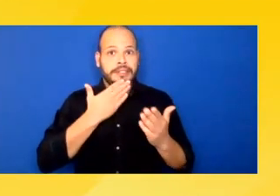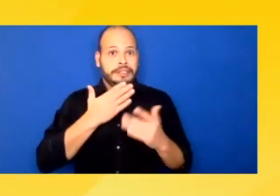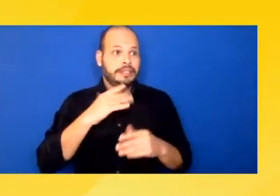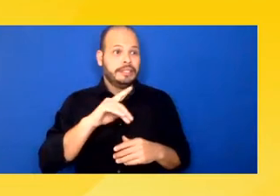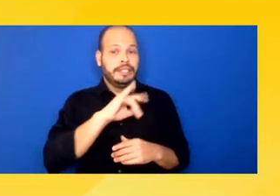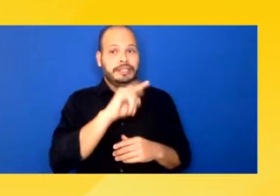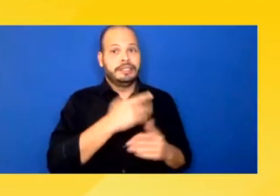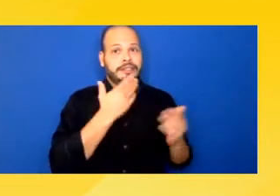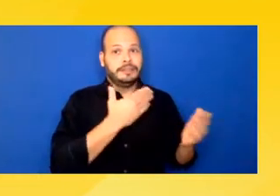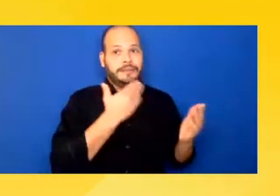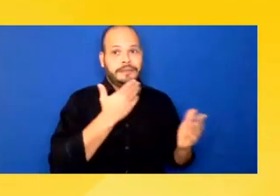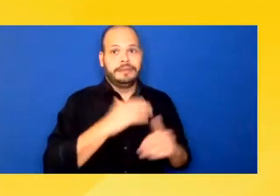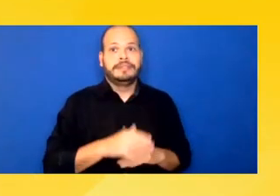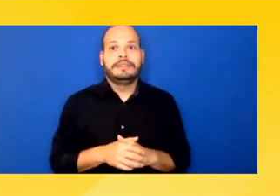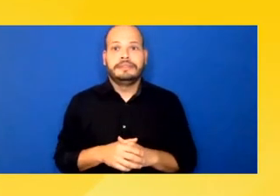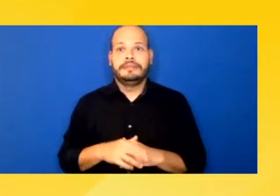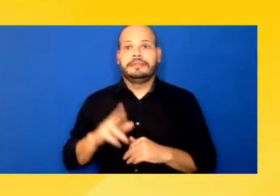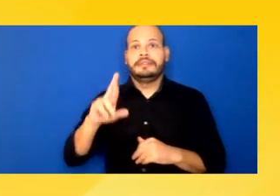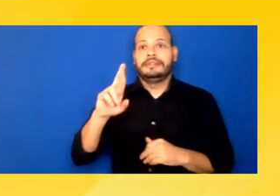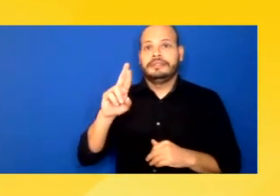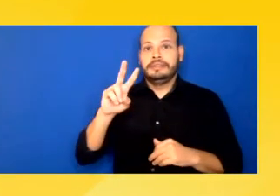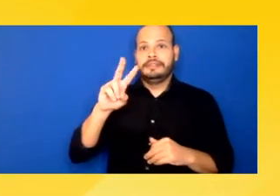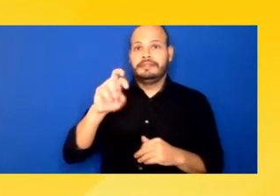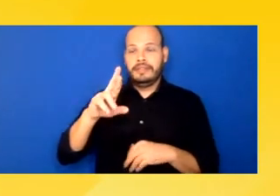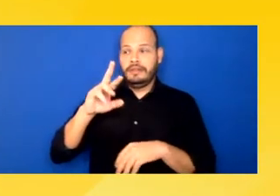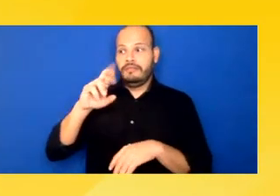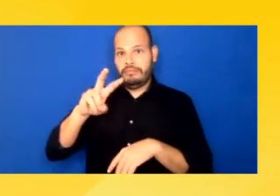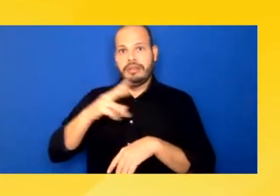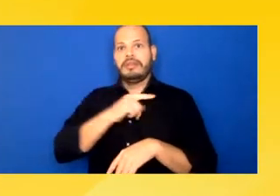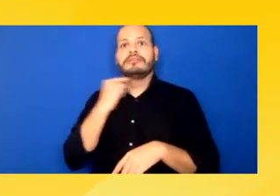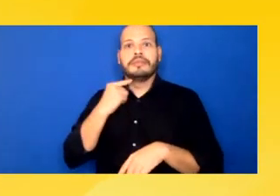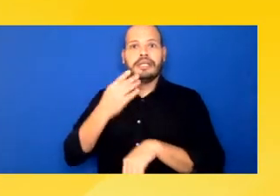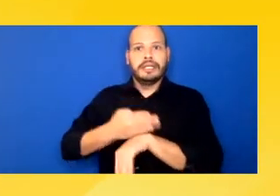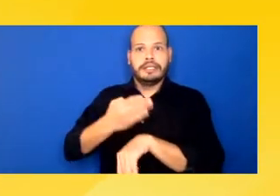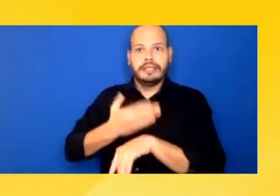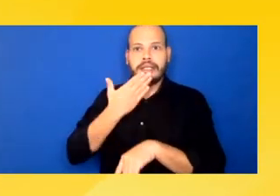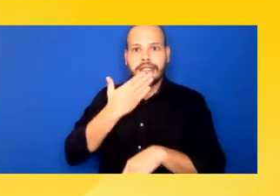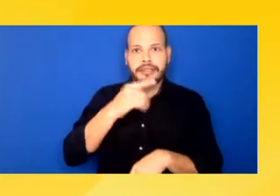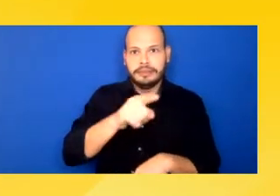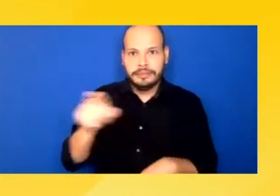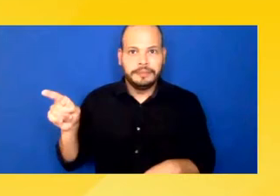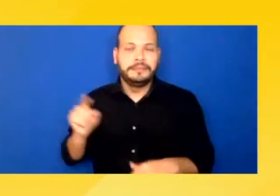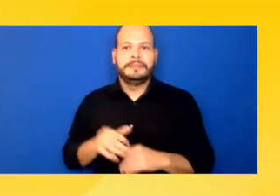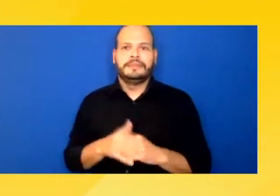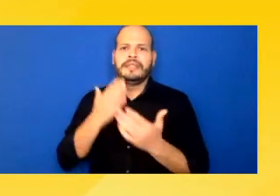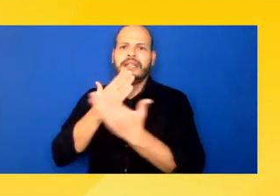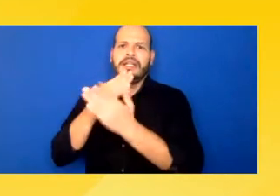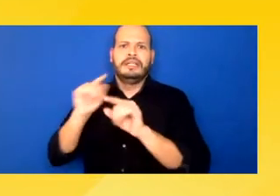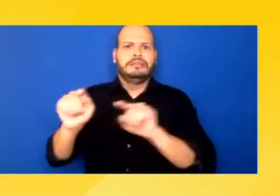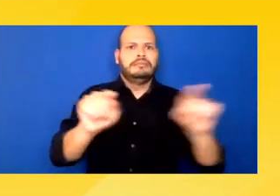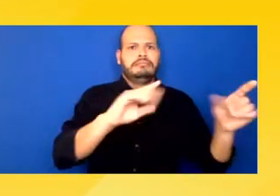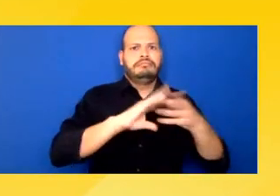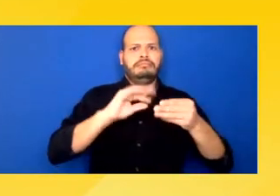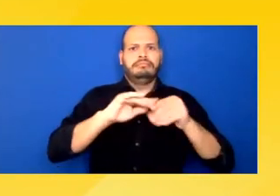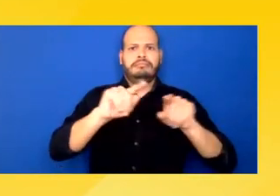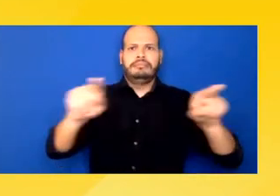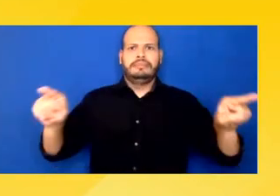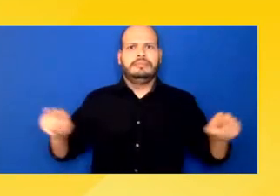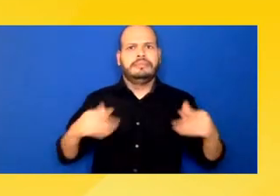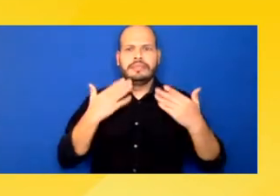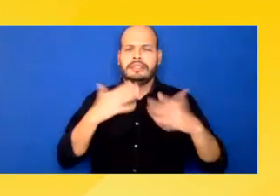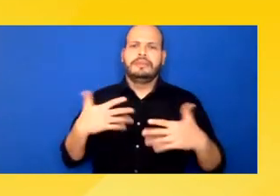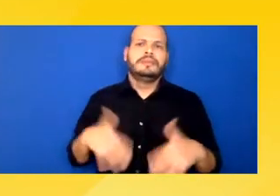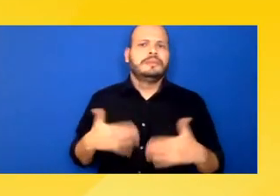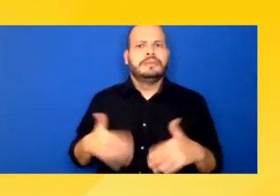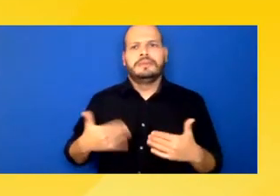and Reverend hail um I don't think I could have said it any anybody could have said it more clearly the the importance of this moment and and really put